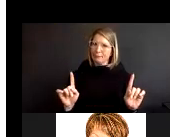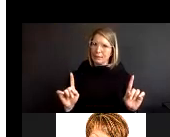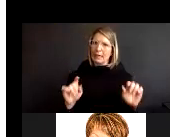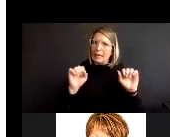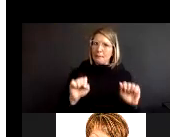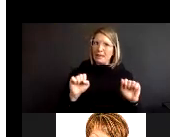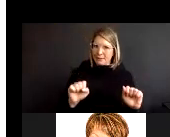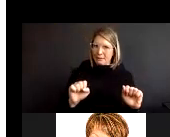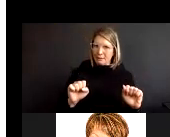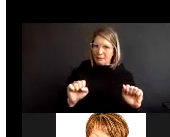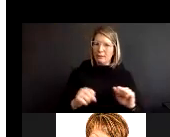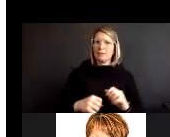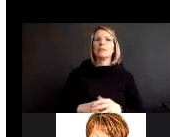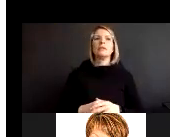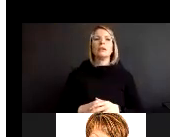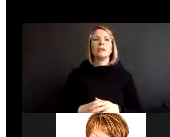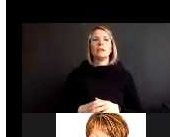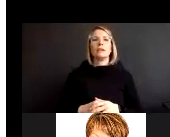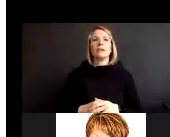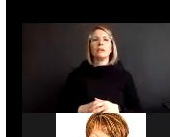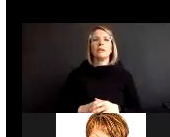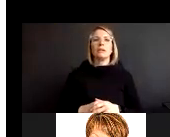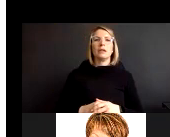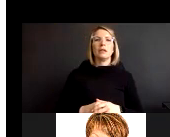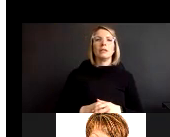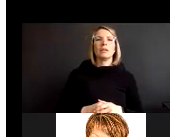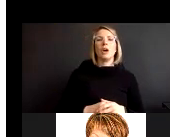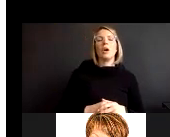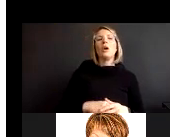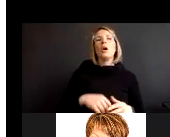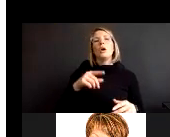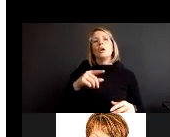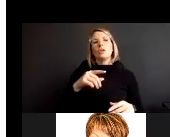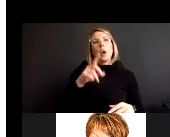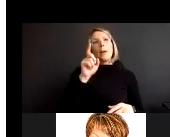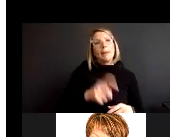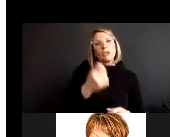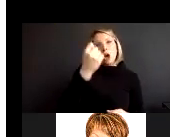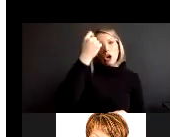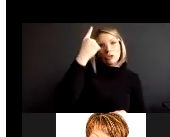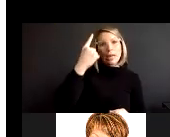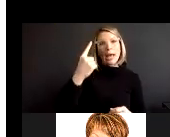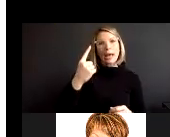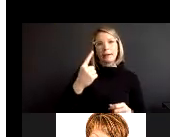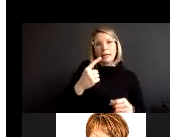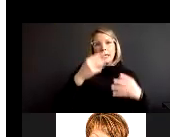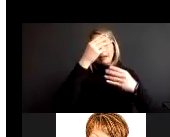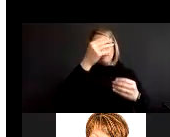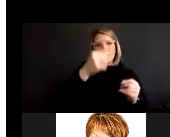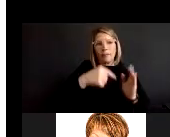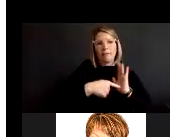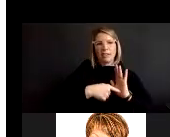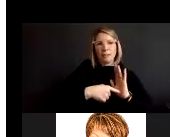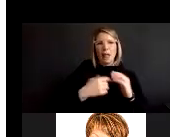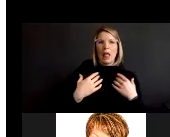So it does include, understanding information in these different areas. So we talk about healthcare, physical, emotional